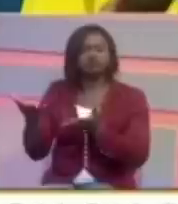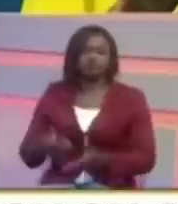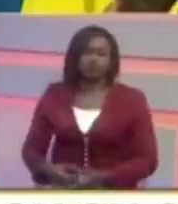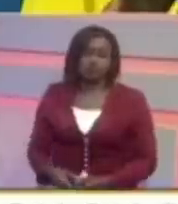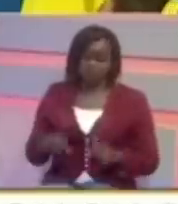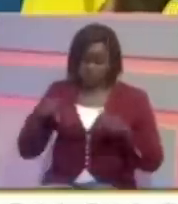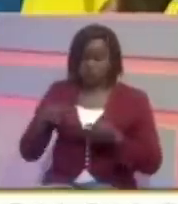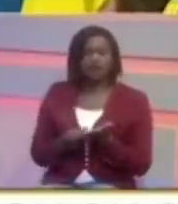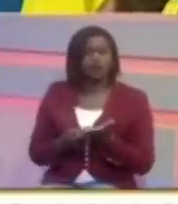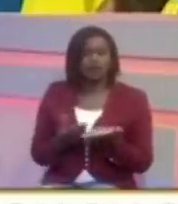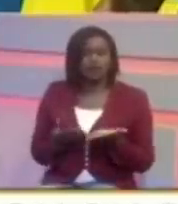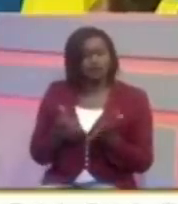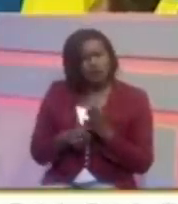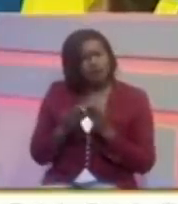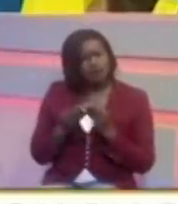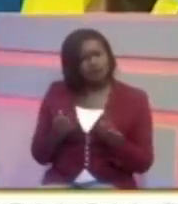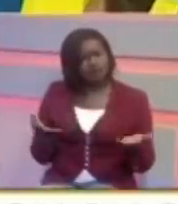So that we solve the problem.